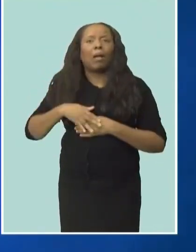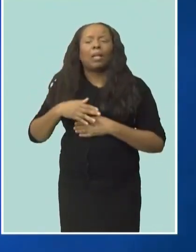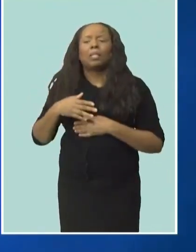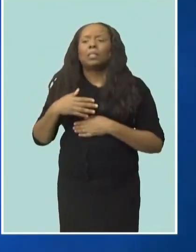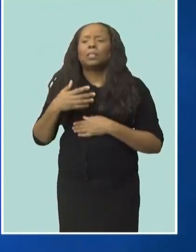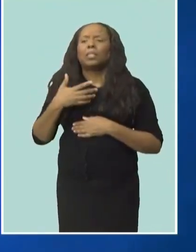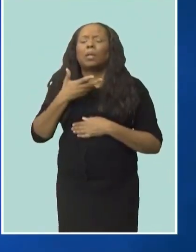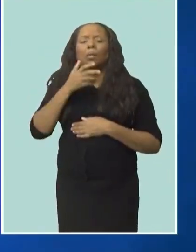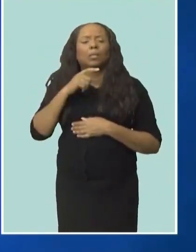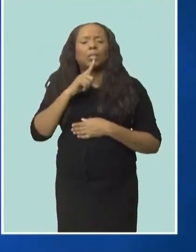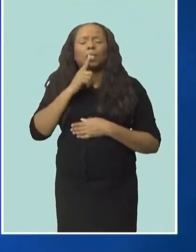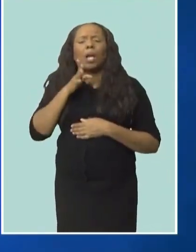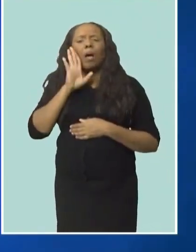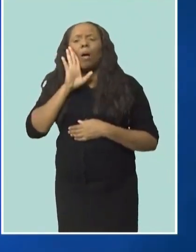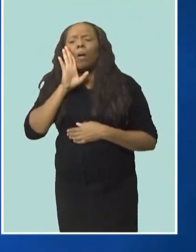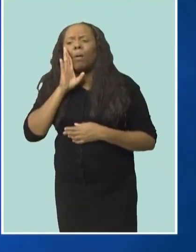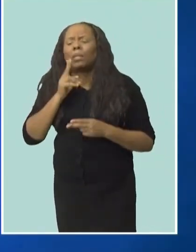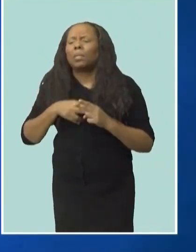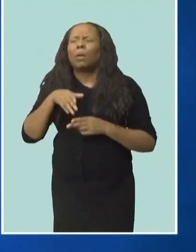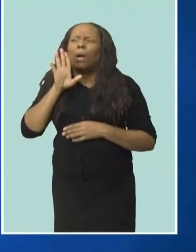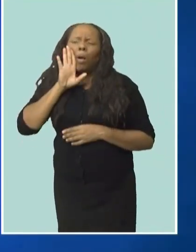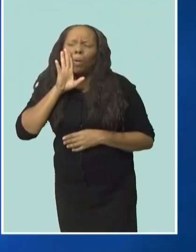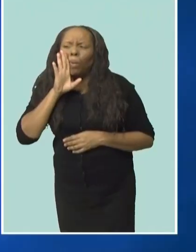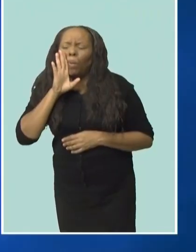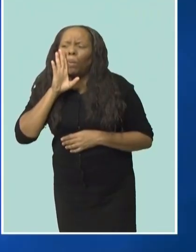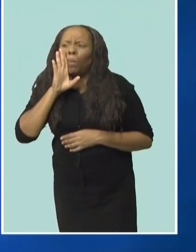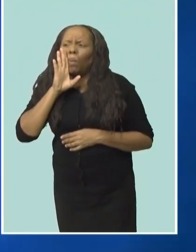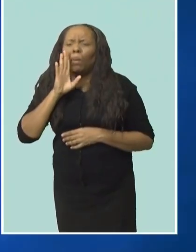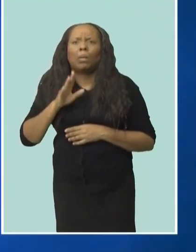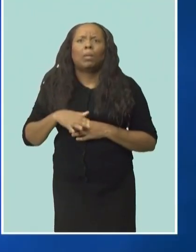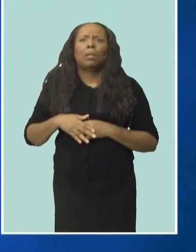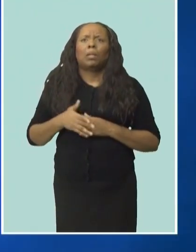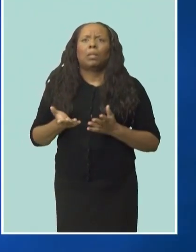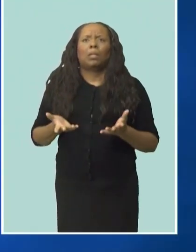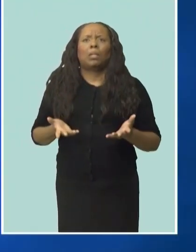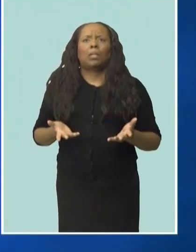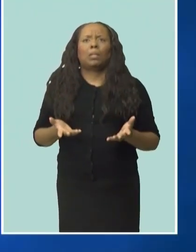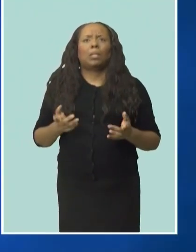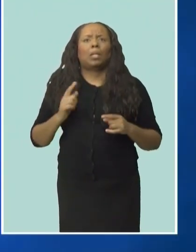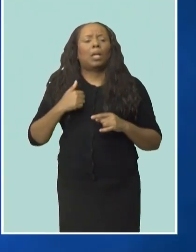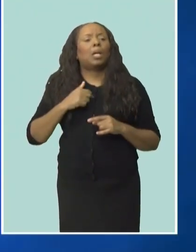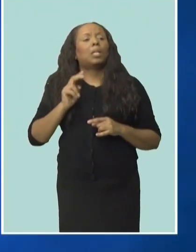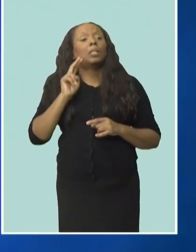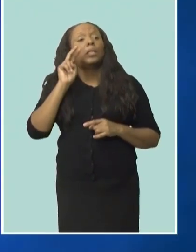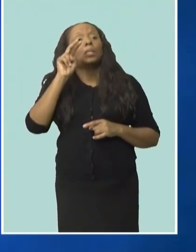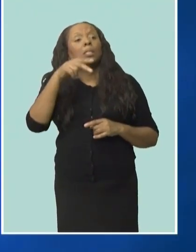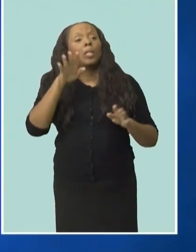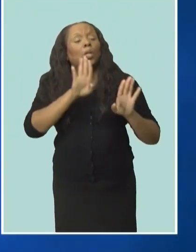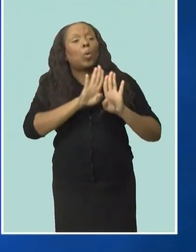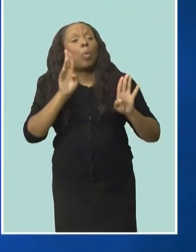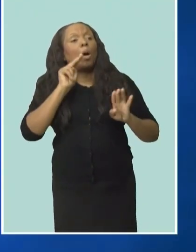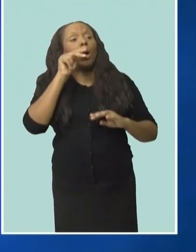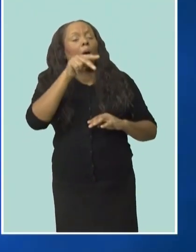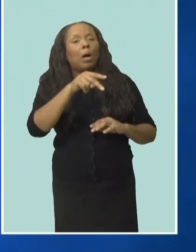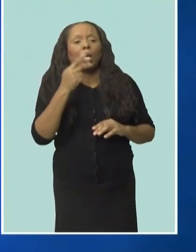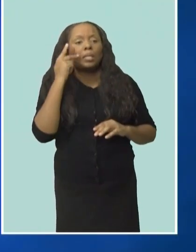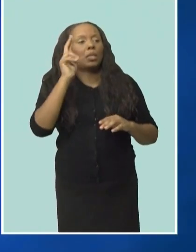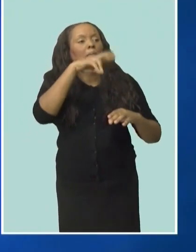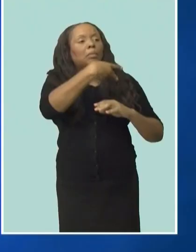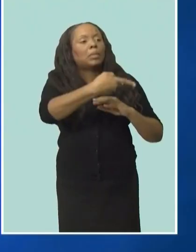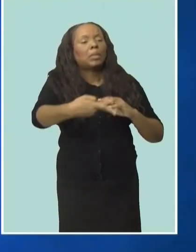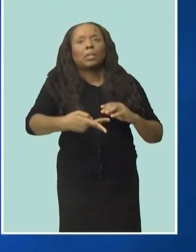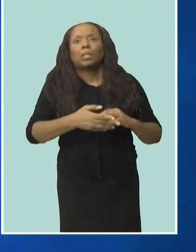but got no answer. I make a glance over the wall and see he had so lying down. You hold for about 6 o'clock this